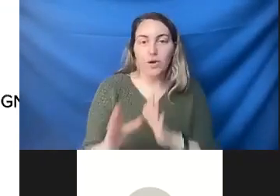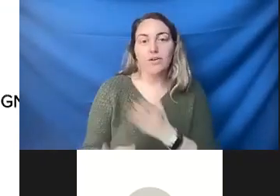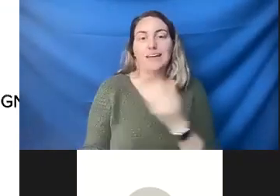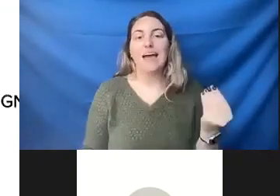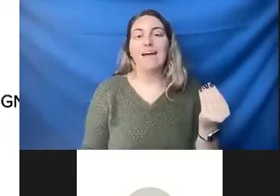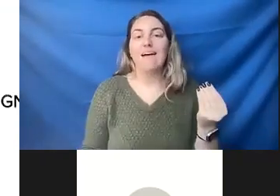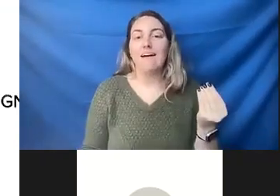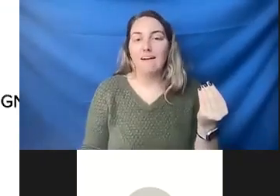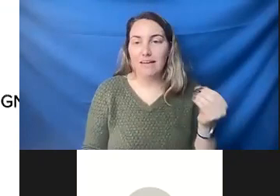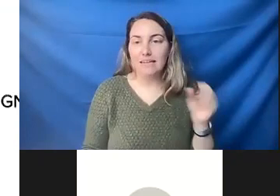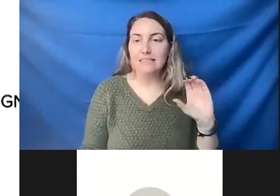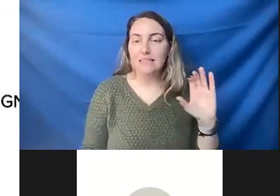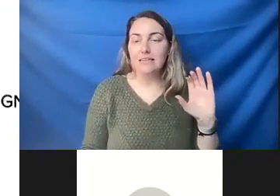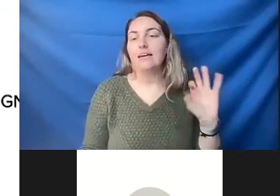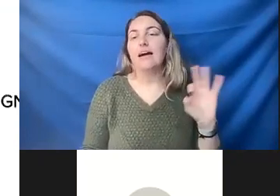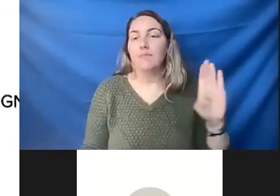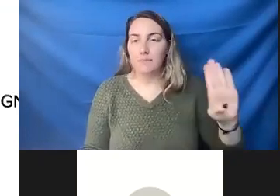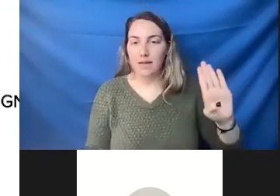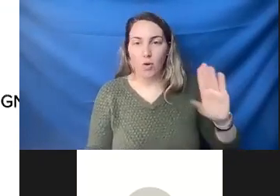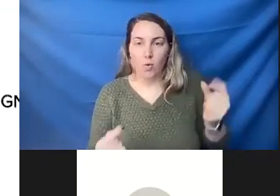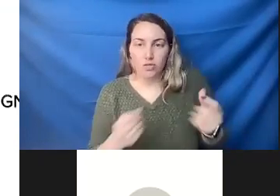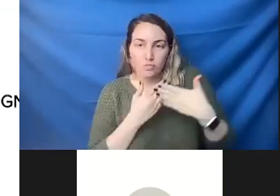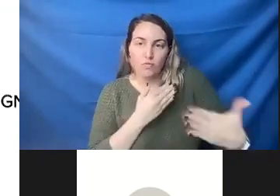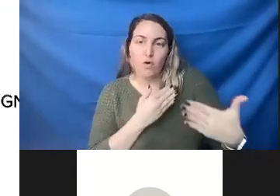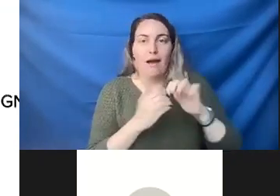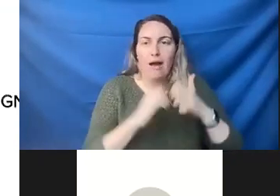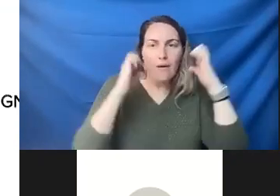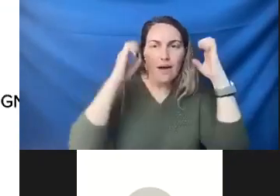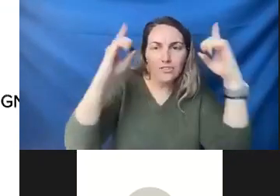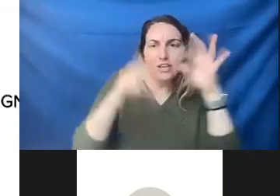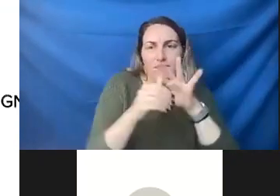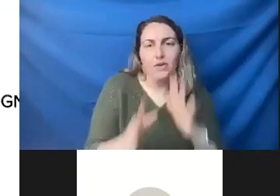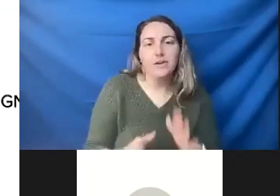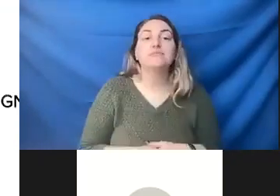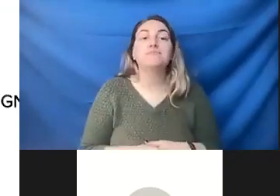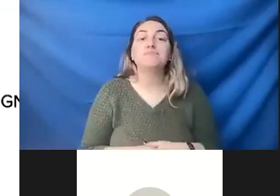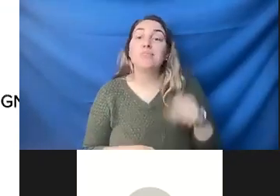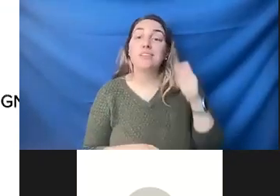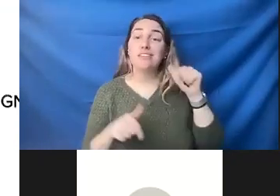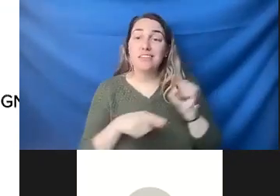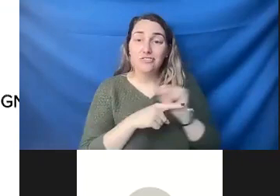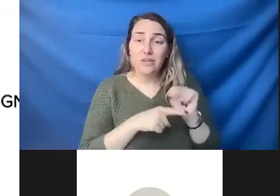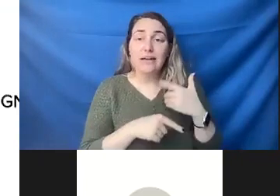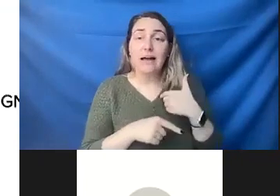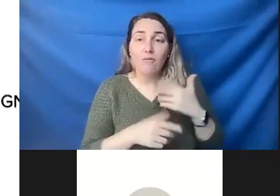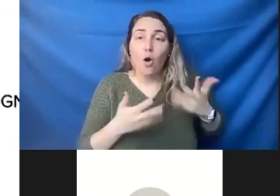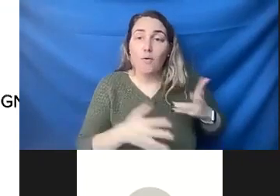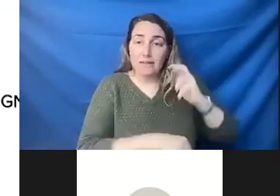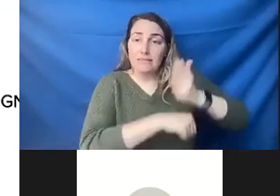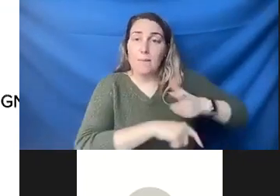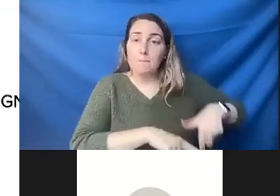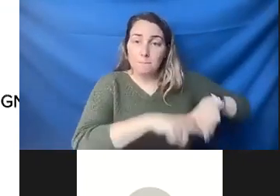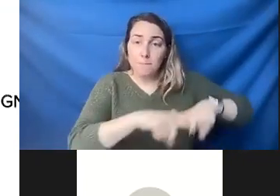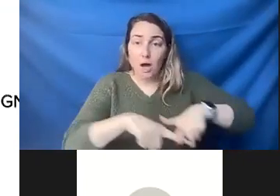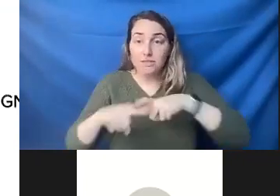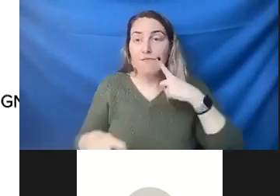steps for educating voters. So there's scheduled pauses throughout the training where folks can ask questions.